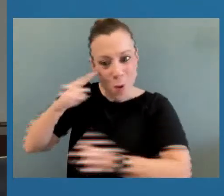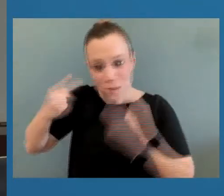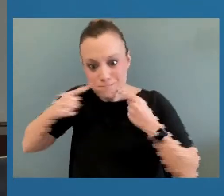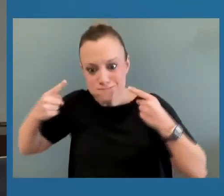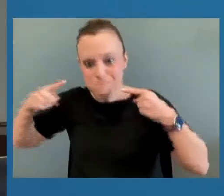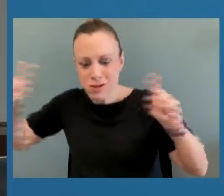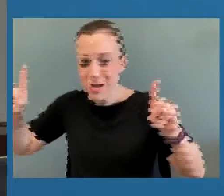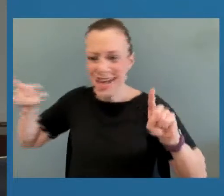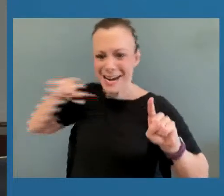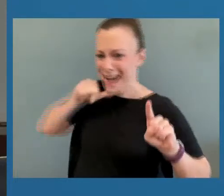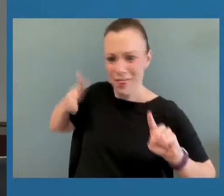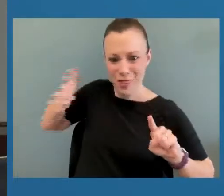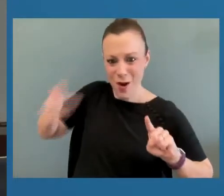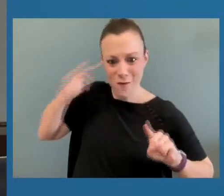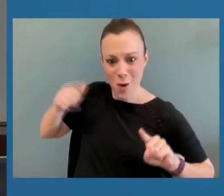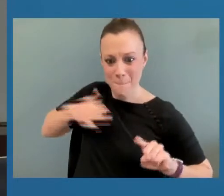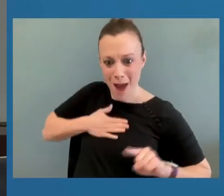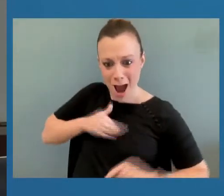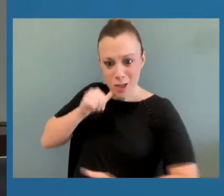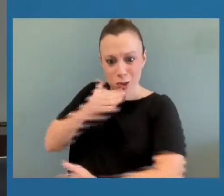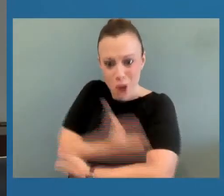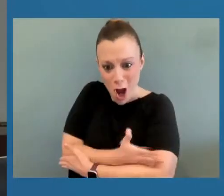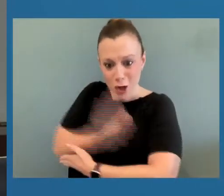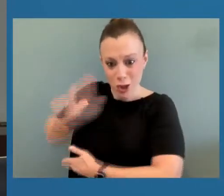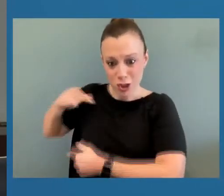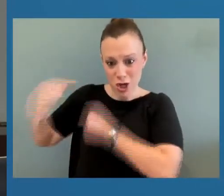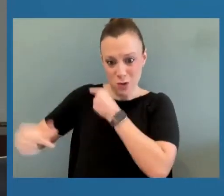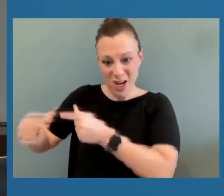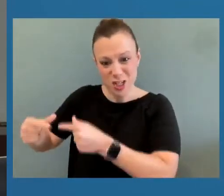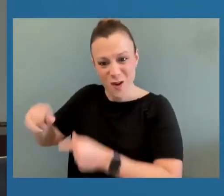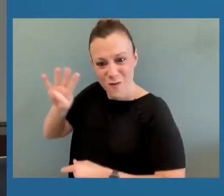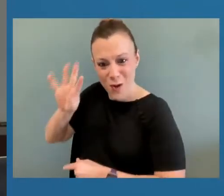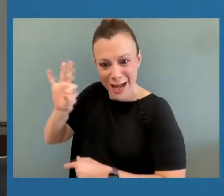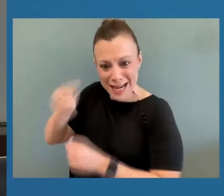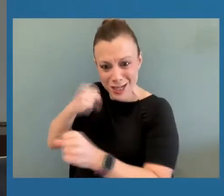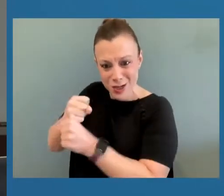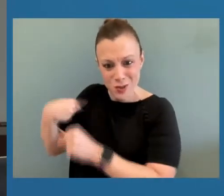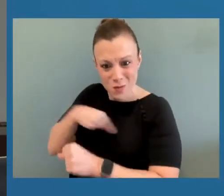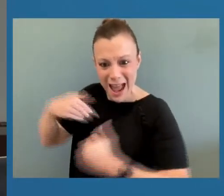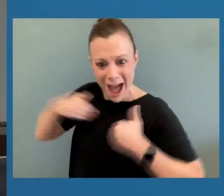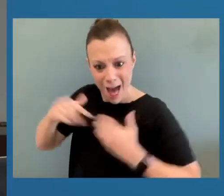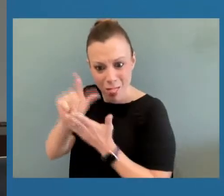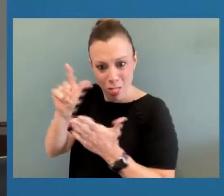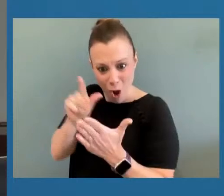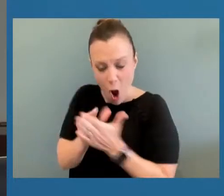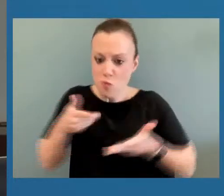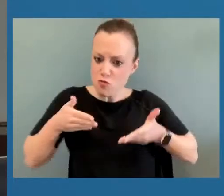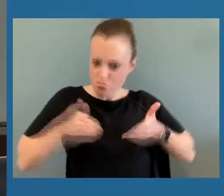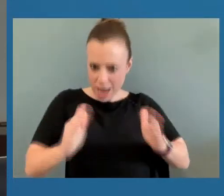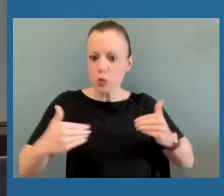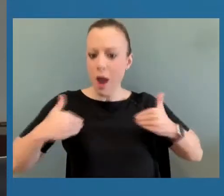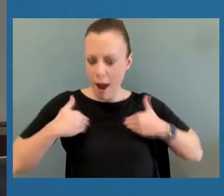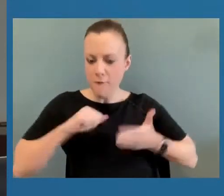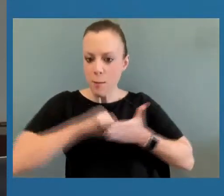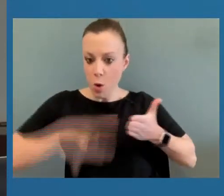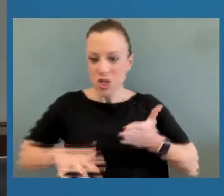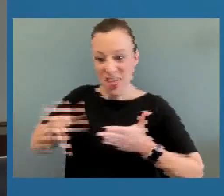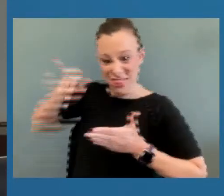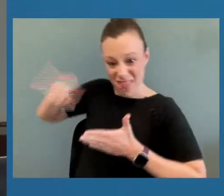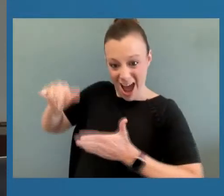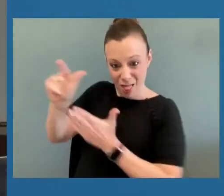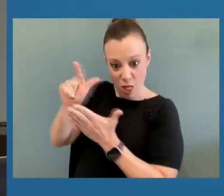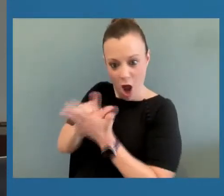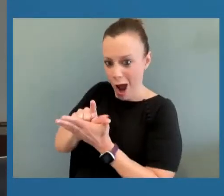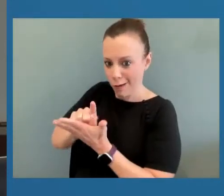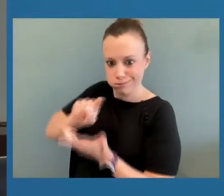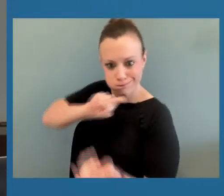daughter's generation, after 49 years of having the established law of the nation overturned by this Supreme Court, we knew that in the state of New